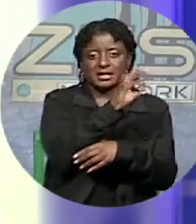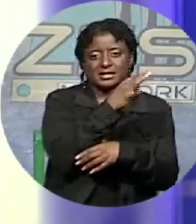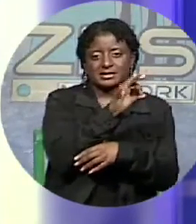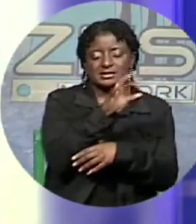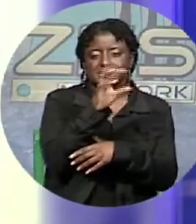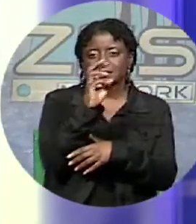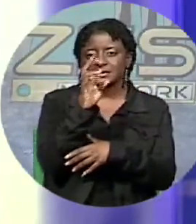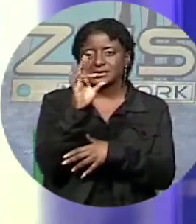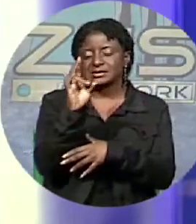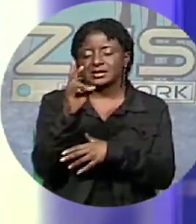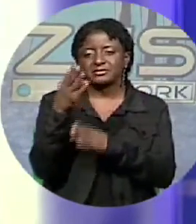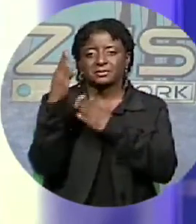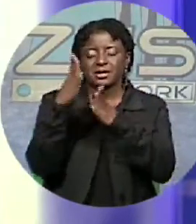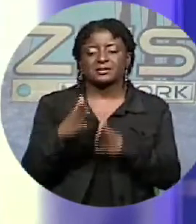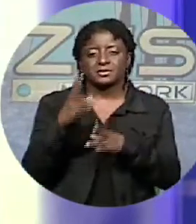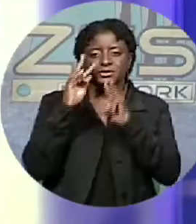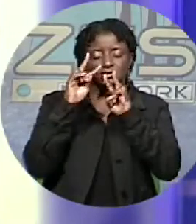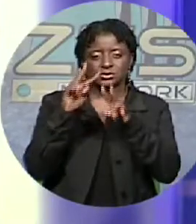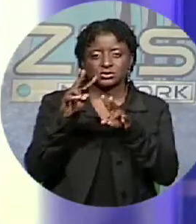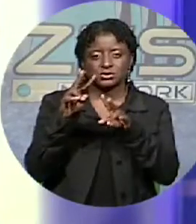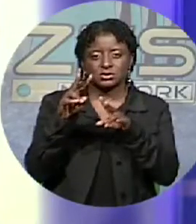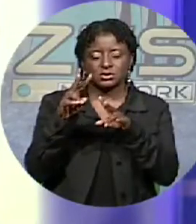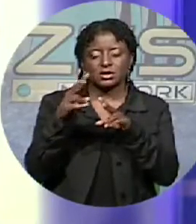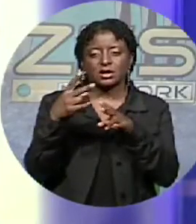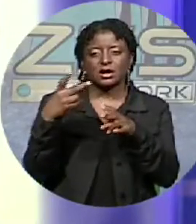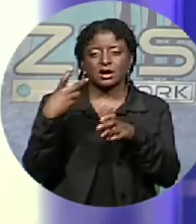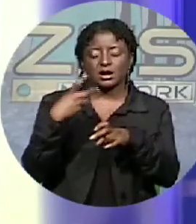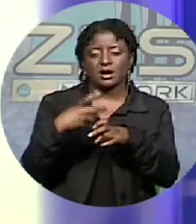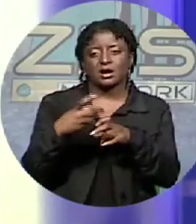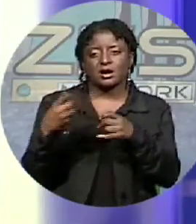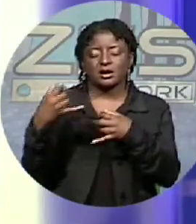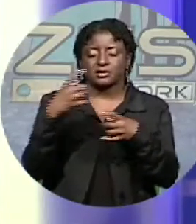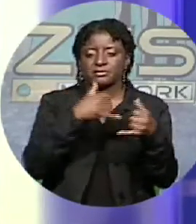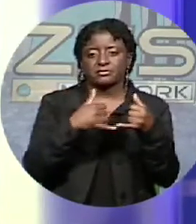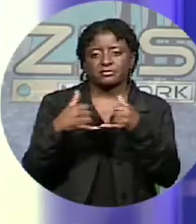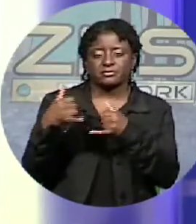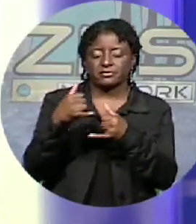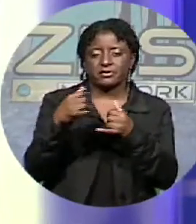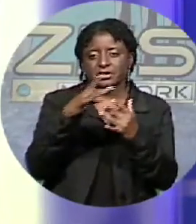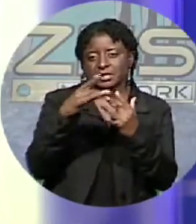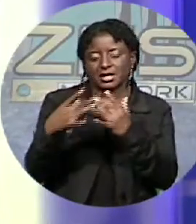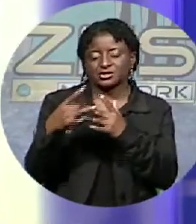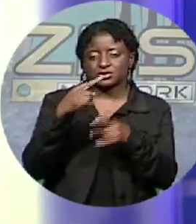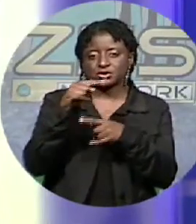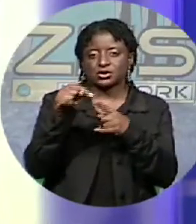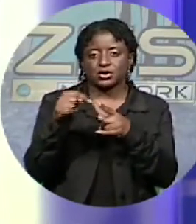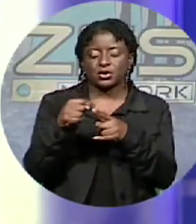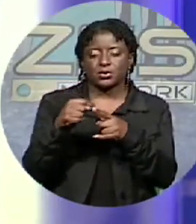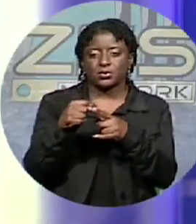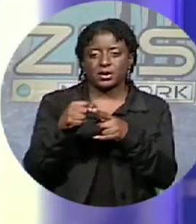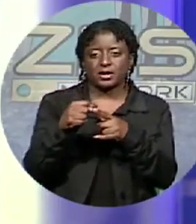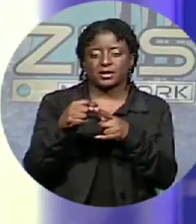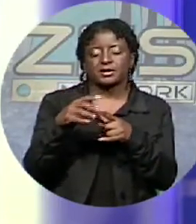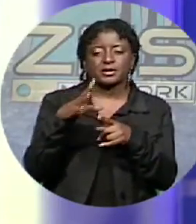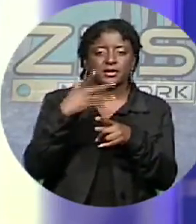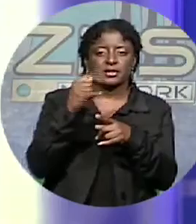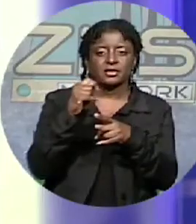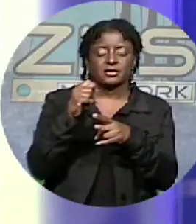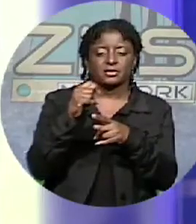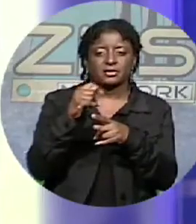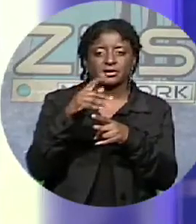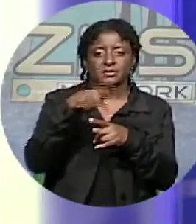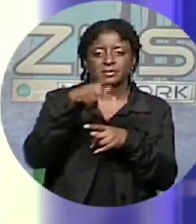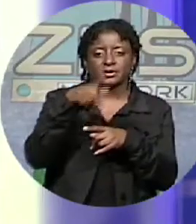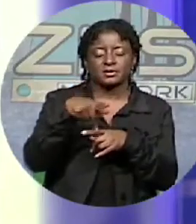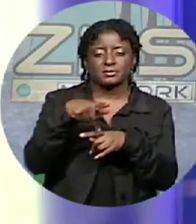a hard-fought and competitive election, with both the Progressive Liberal and the United Bahamian parties winning 18 seats. The PLP,